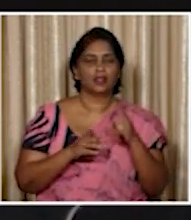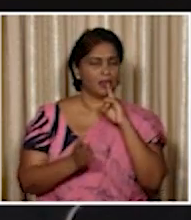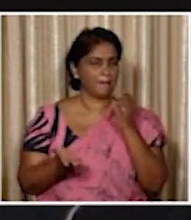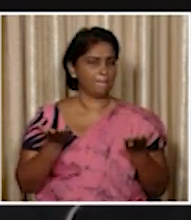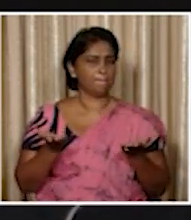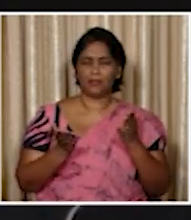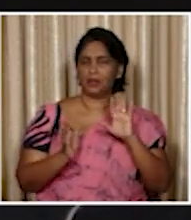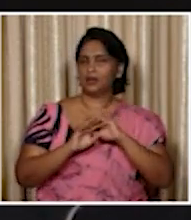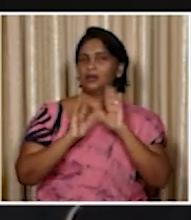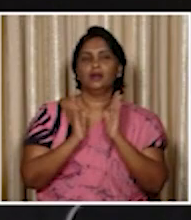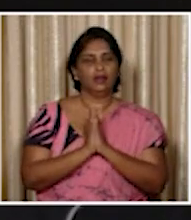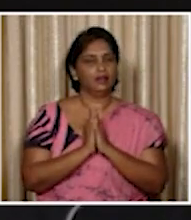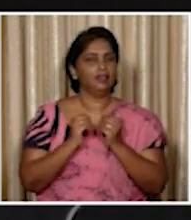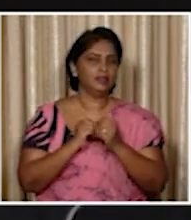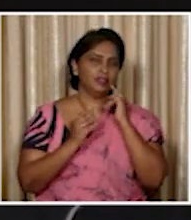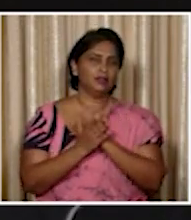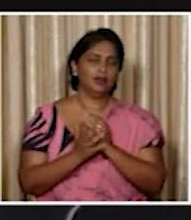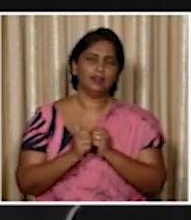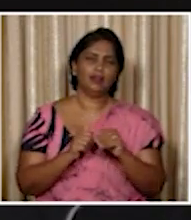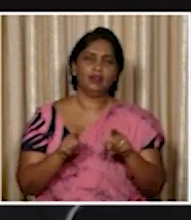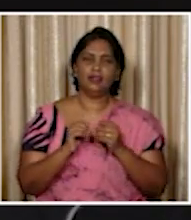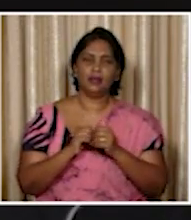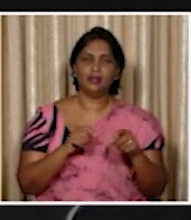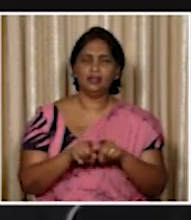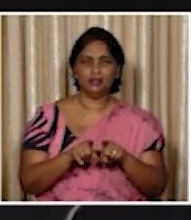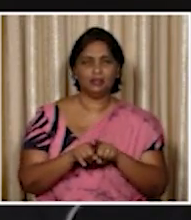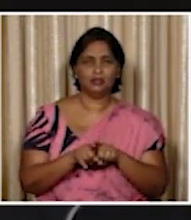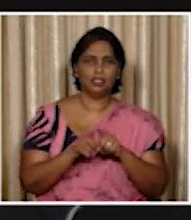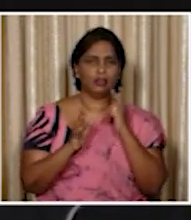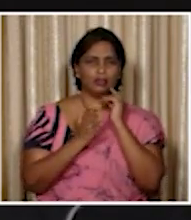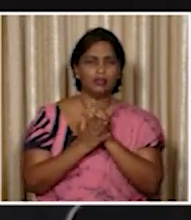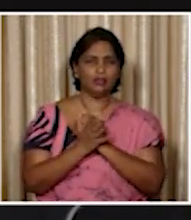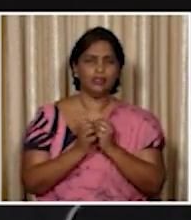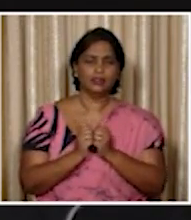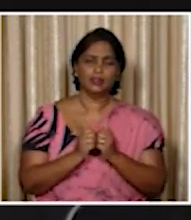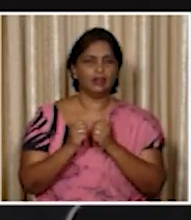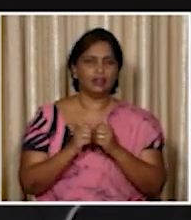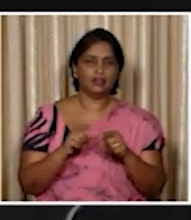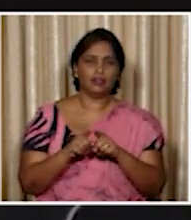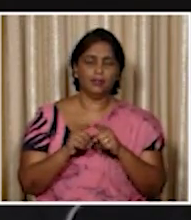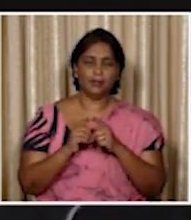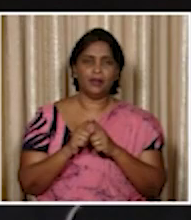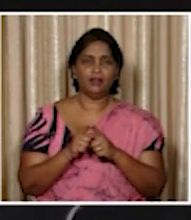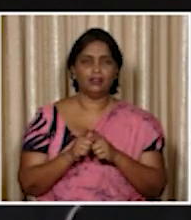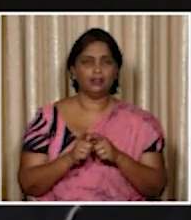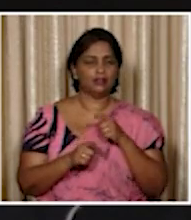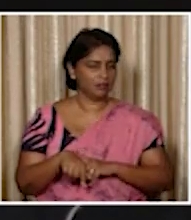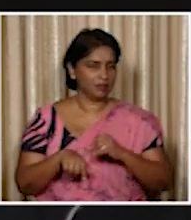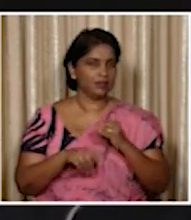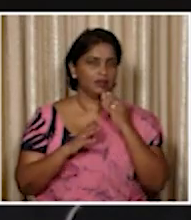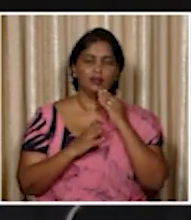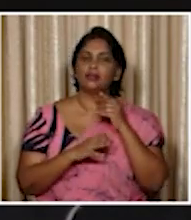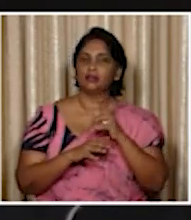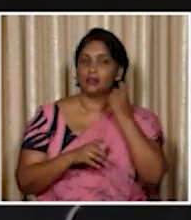of affairs as a custodian of the affairs of this House. So therefore, this unfortunate motion has come about.